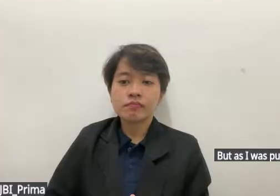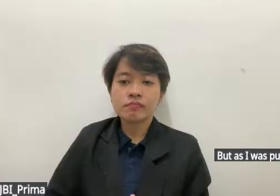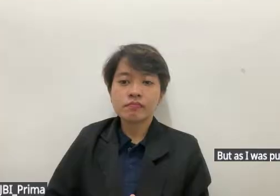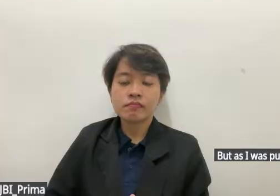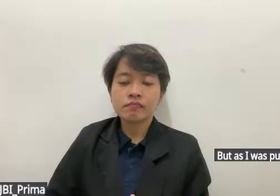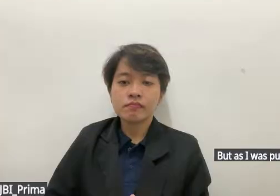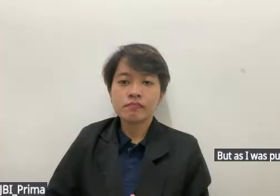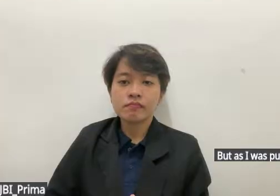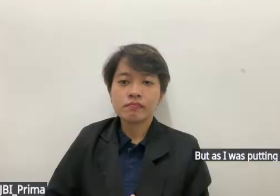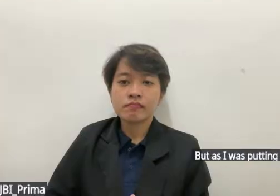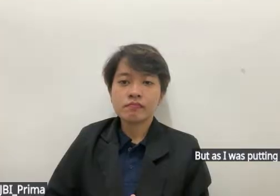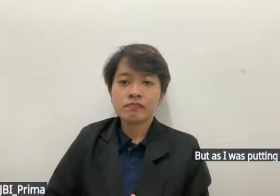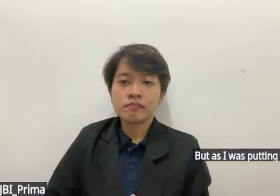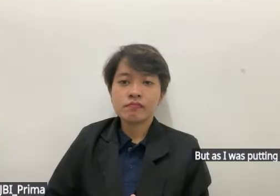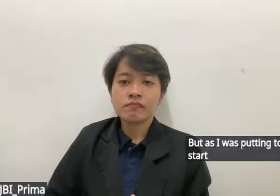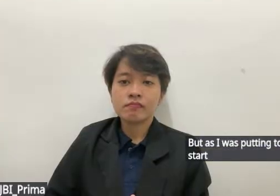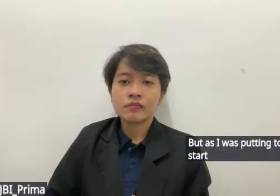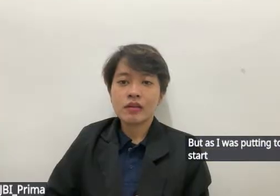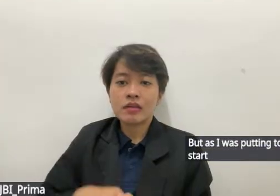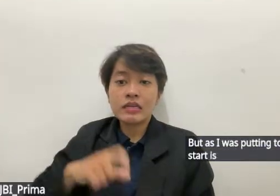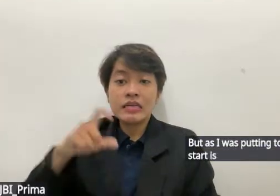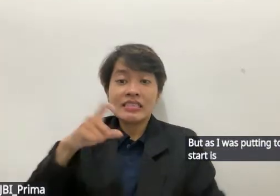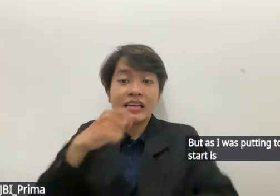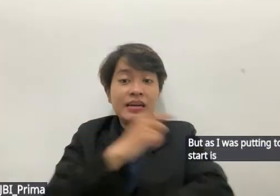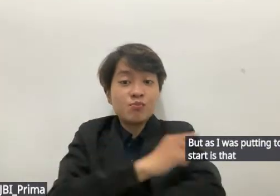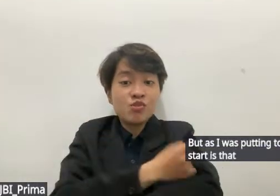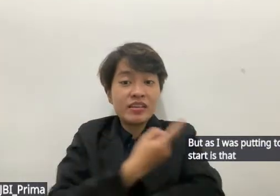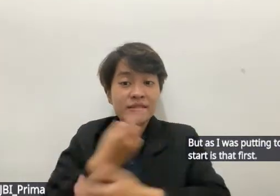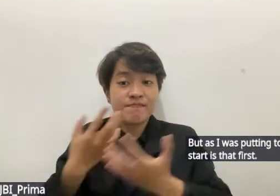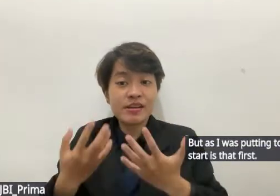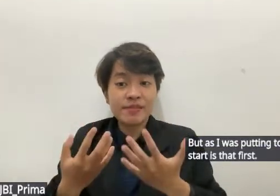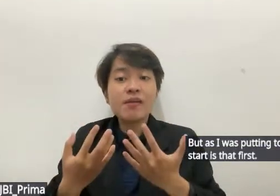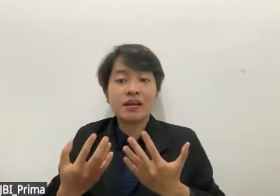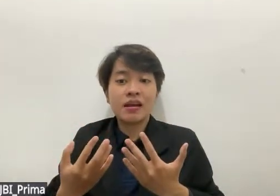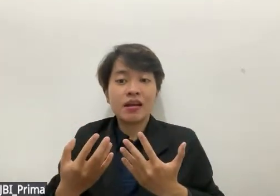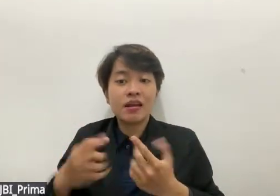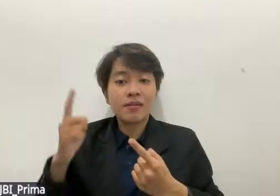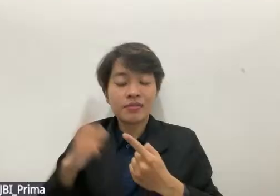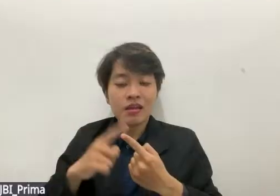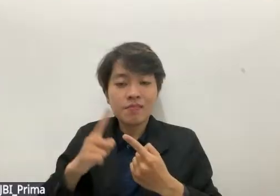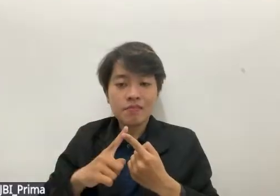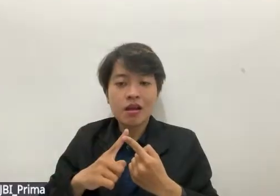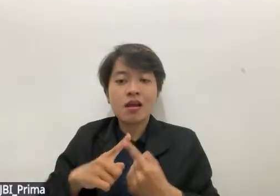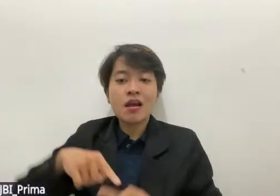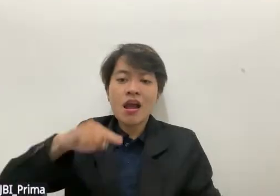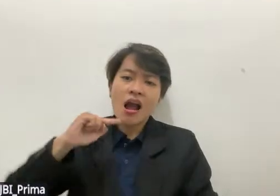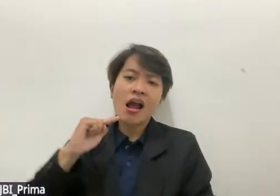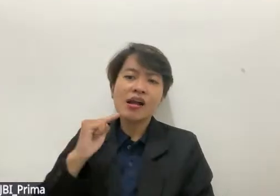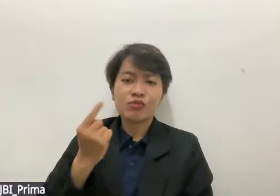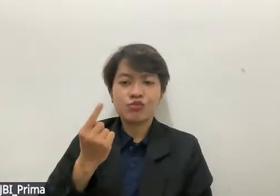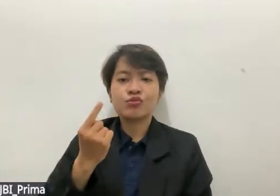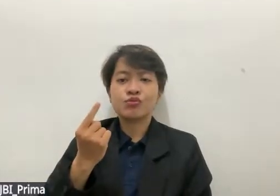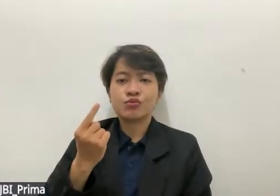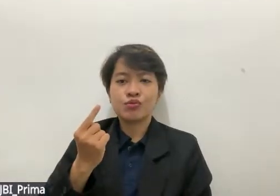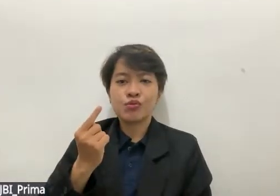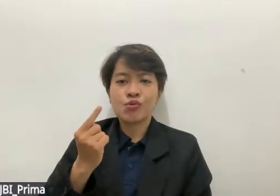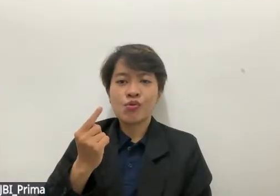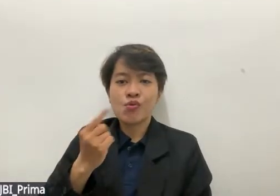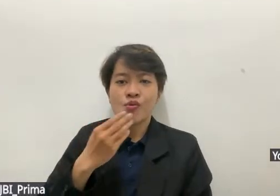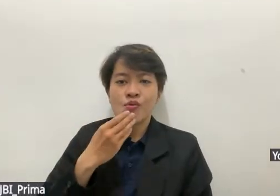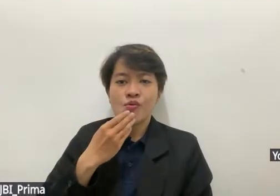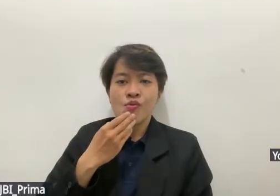one place to start is that first, you need to have far more